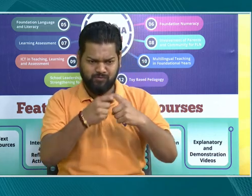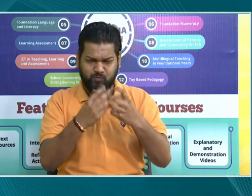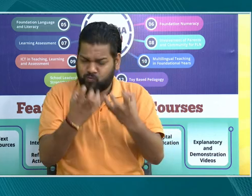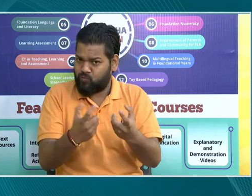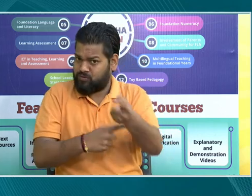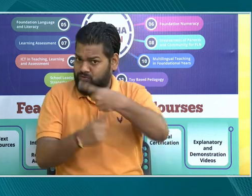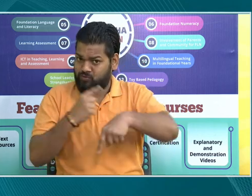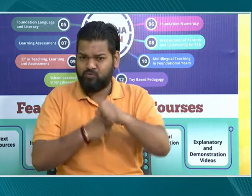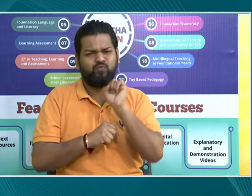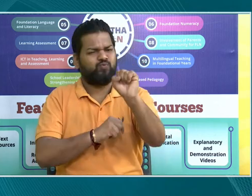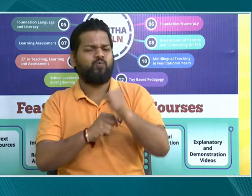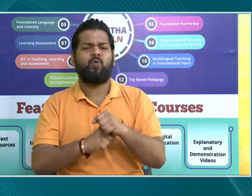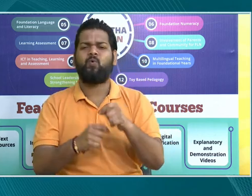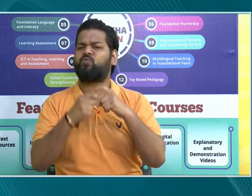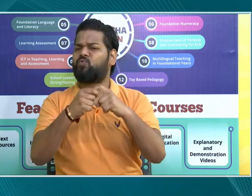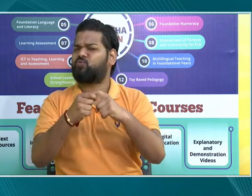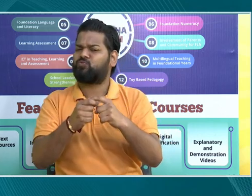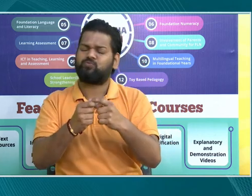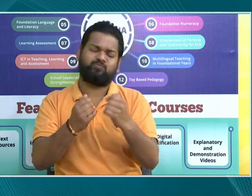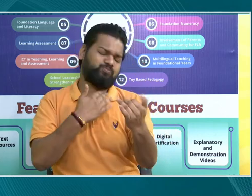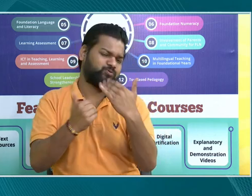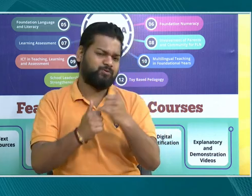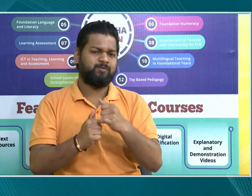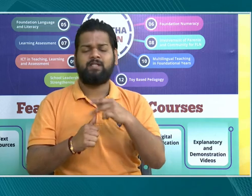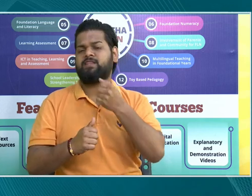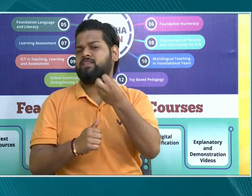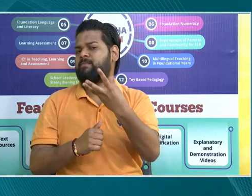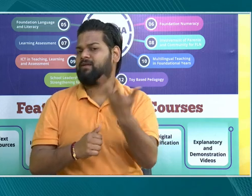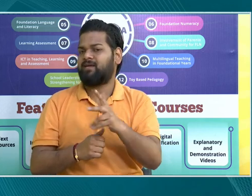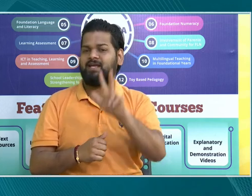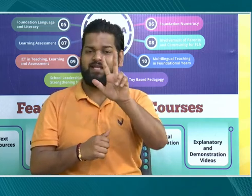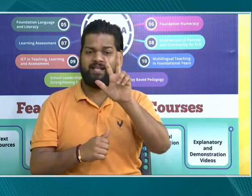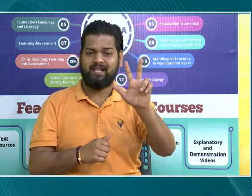So share your questions on our number, which is